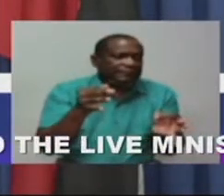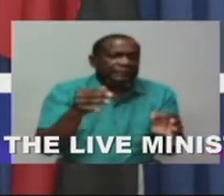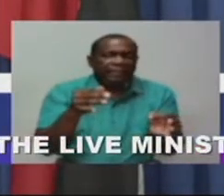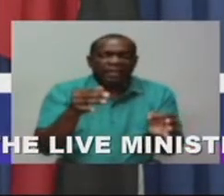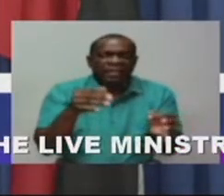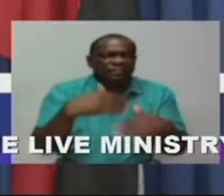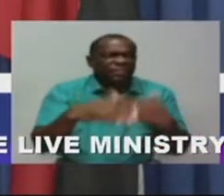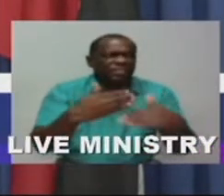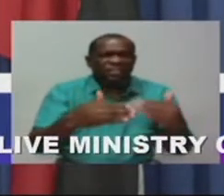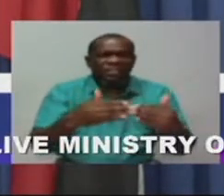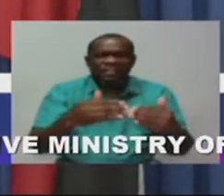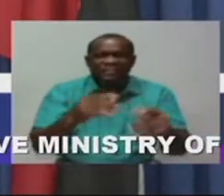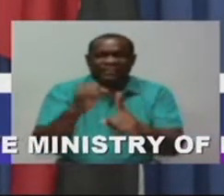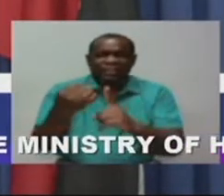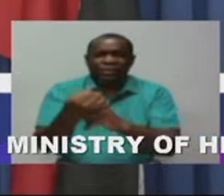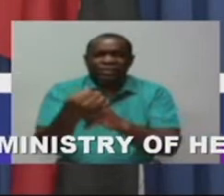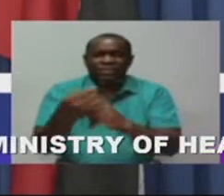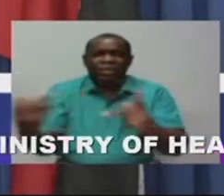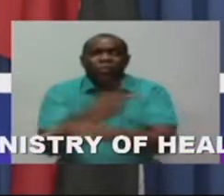Okay?